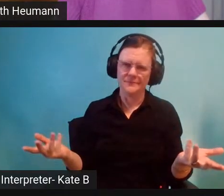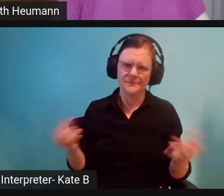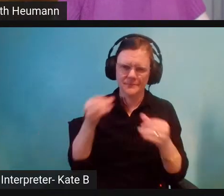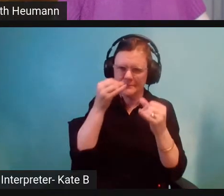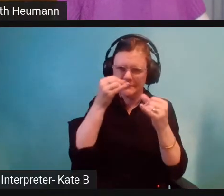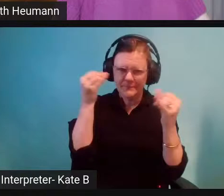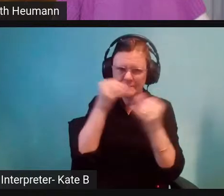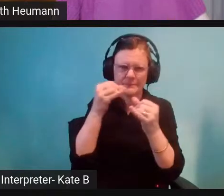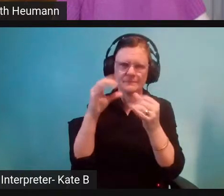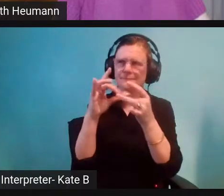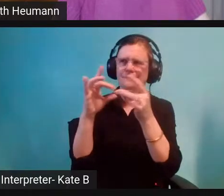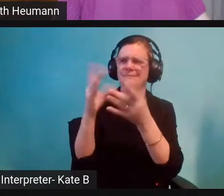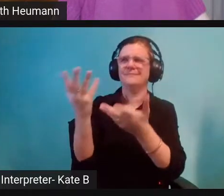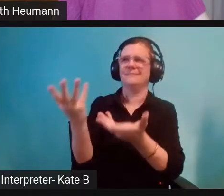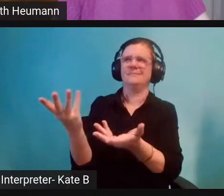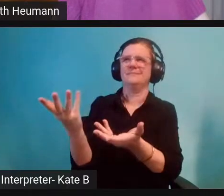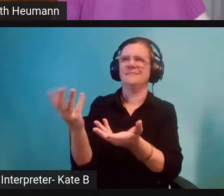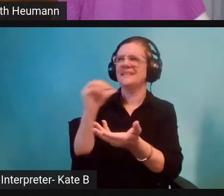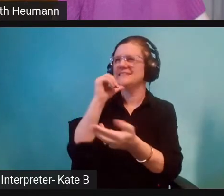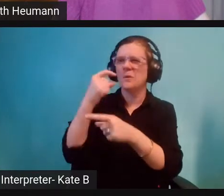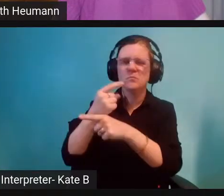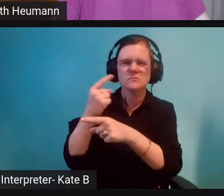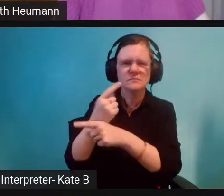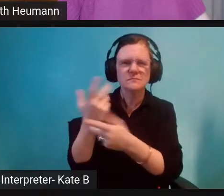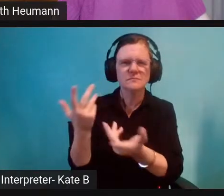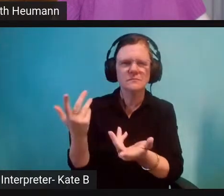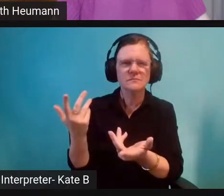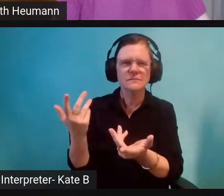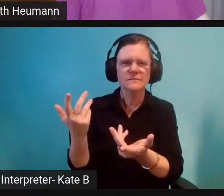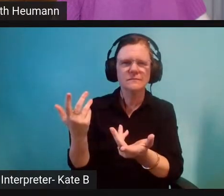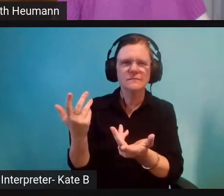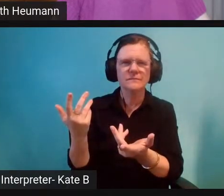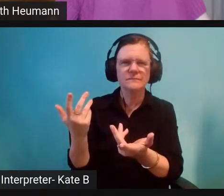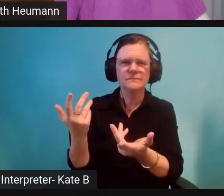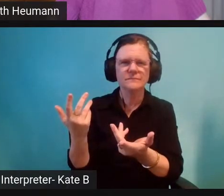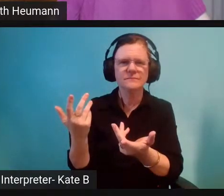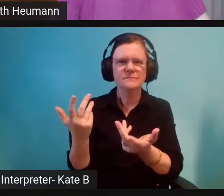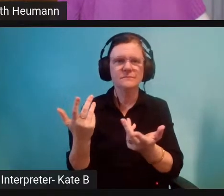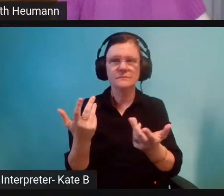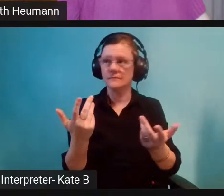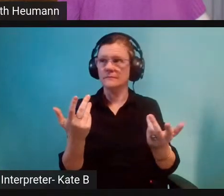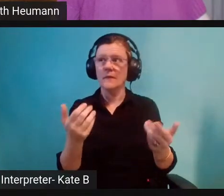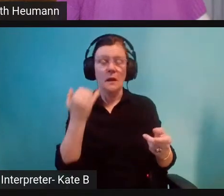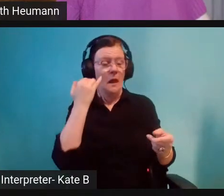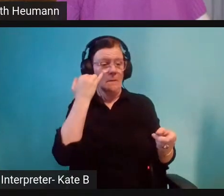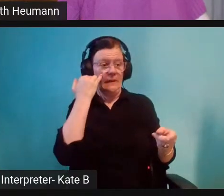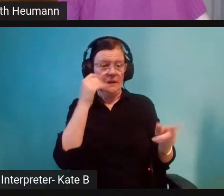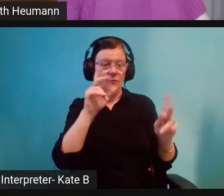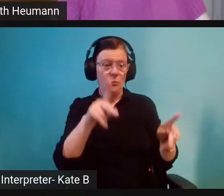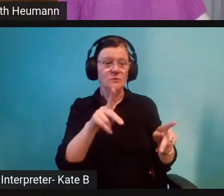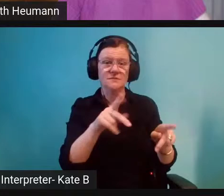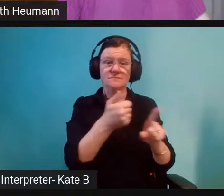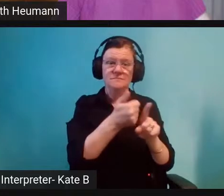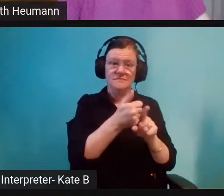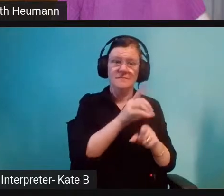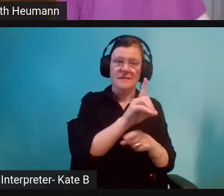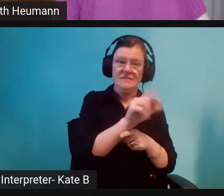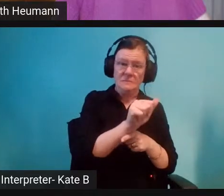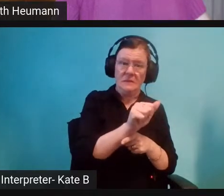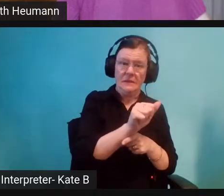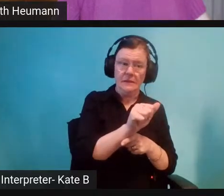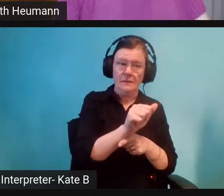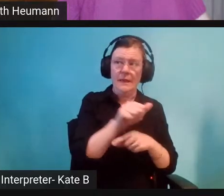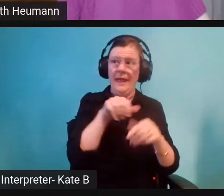ridiculous statements. Why wouldn't a disabled person who had access to